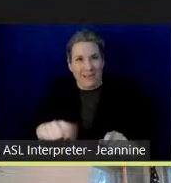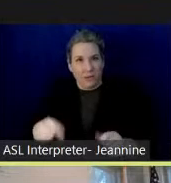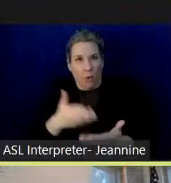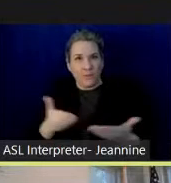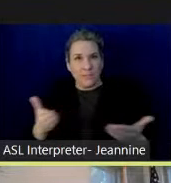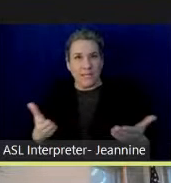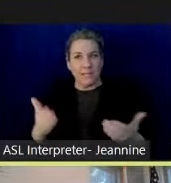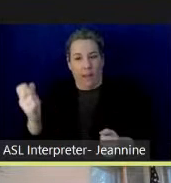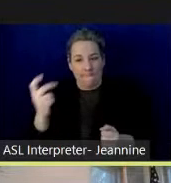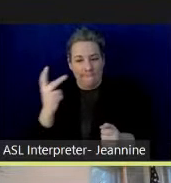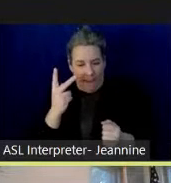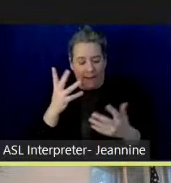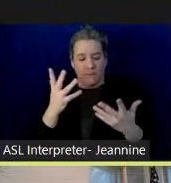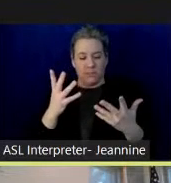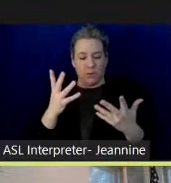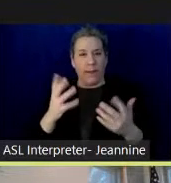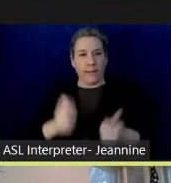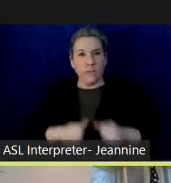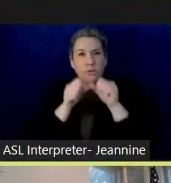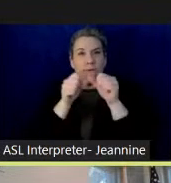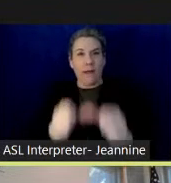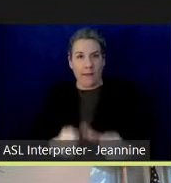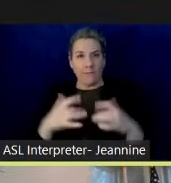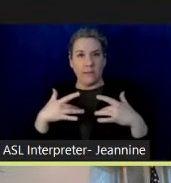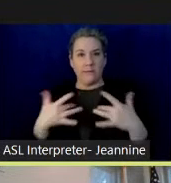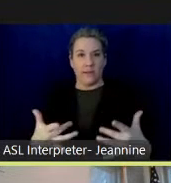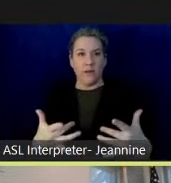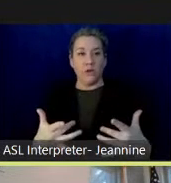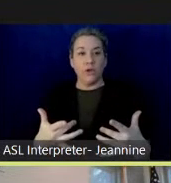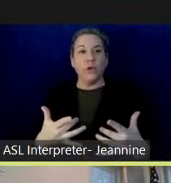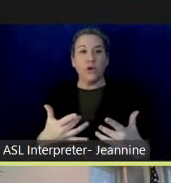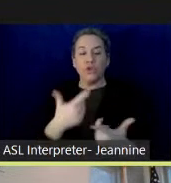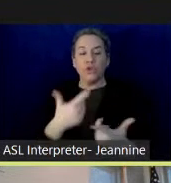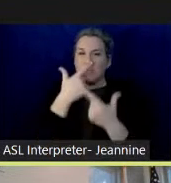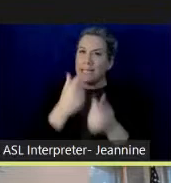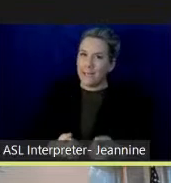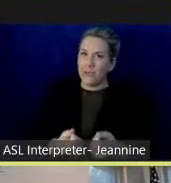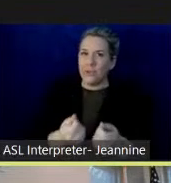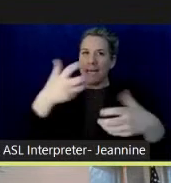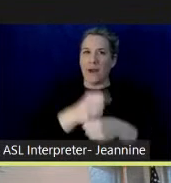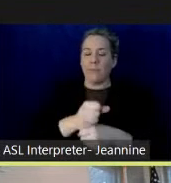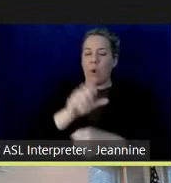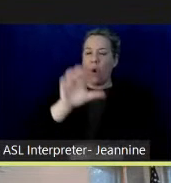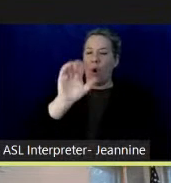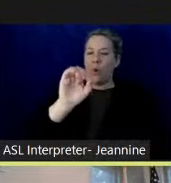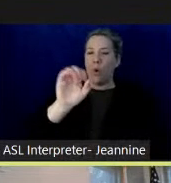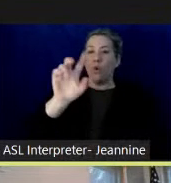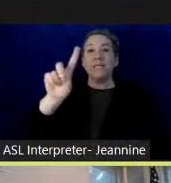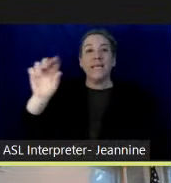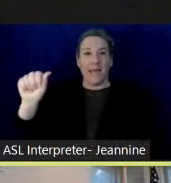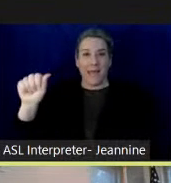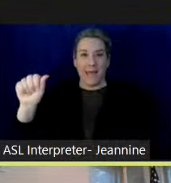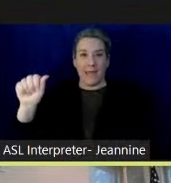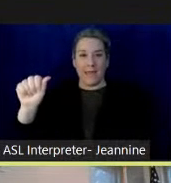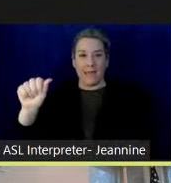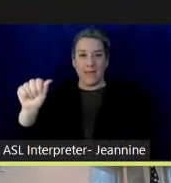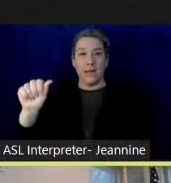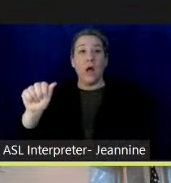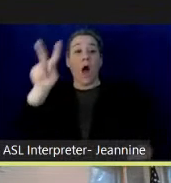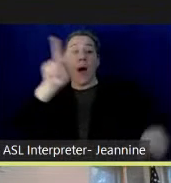event. There's an interesting acronym called the OODA loop. It's OODA. It stands for